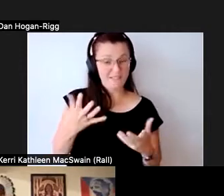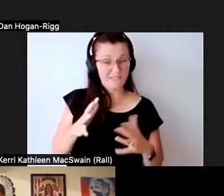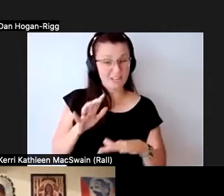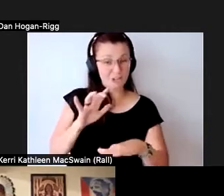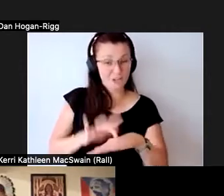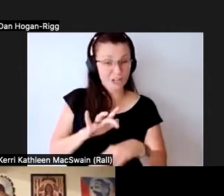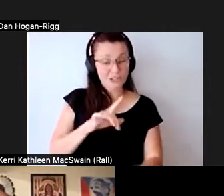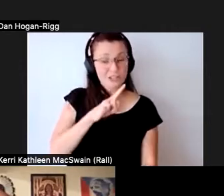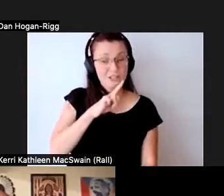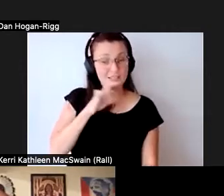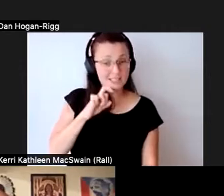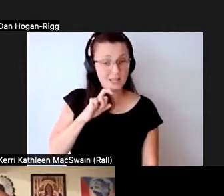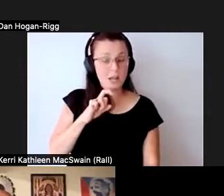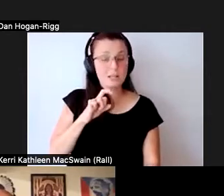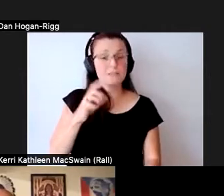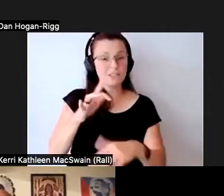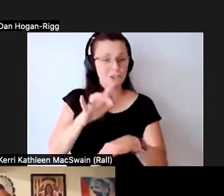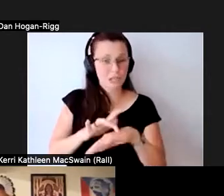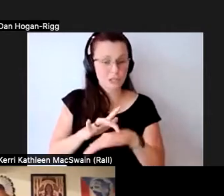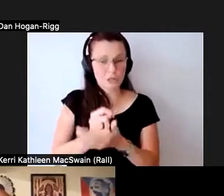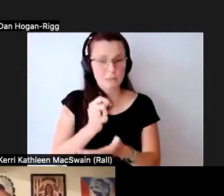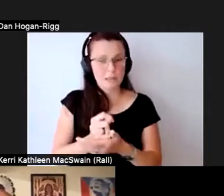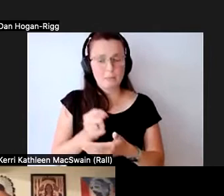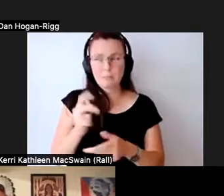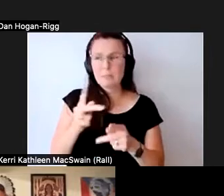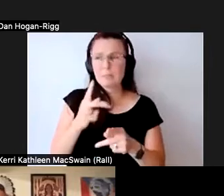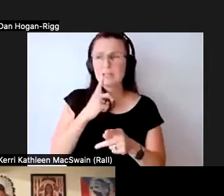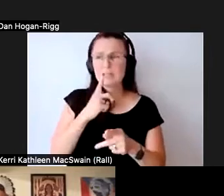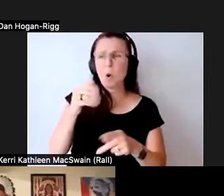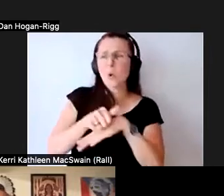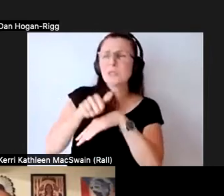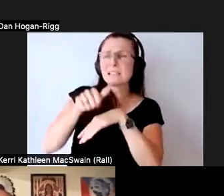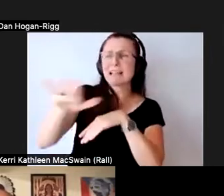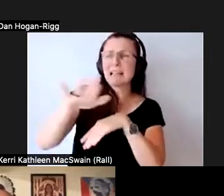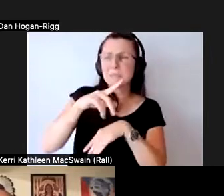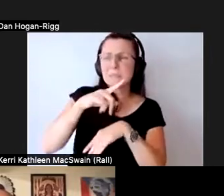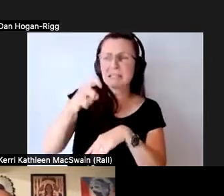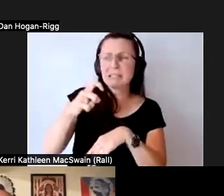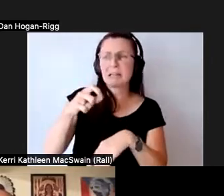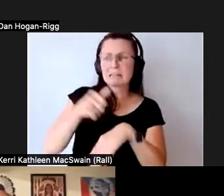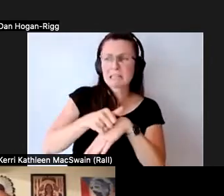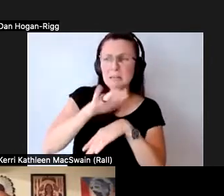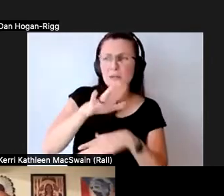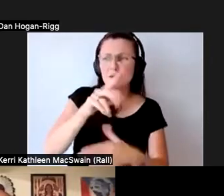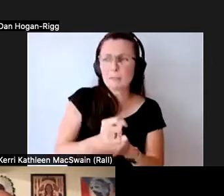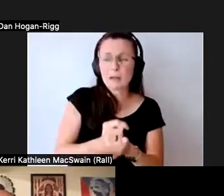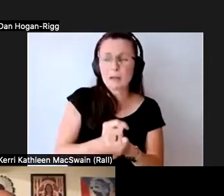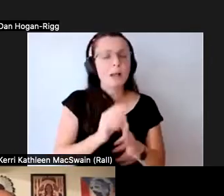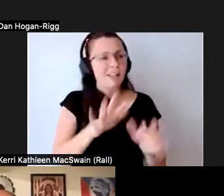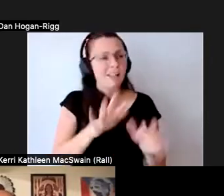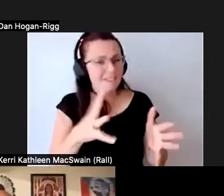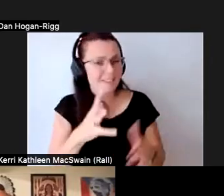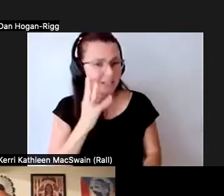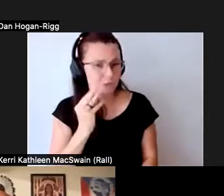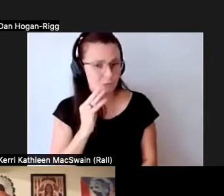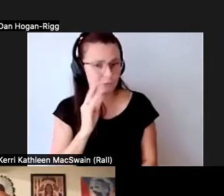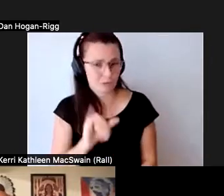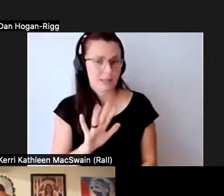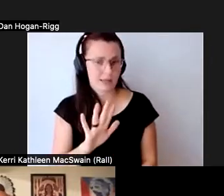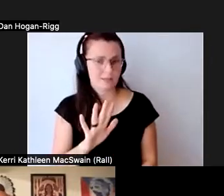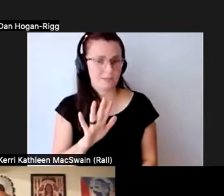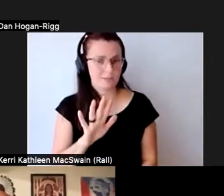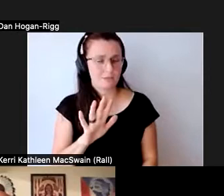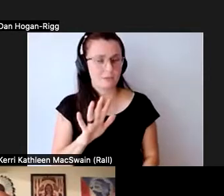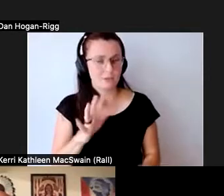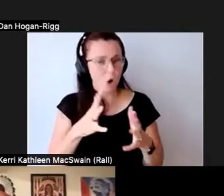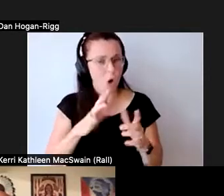them to treatment, send them to detox, you're just enabling them. Well, they've been to detox and treatment. And what we know factually is that